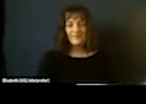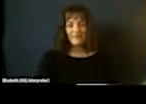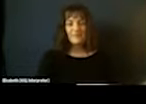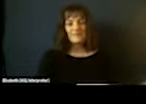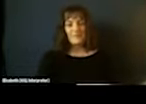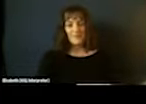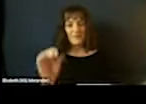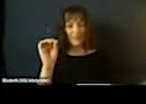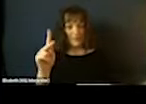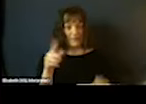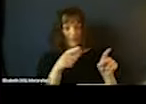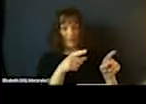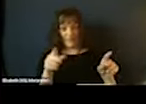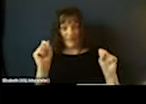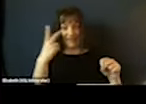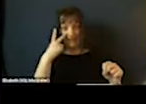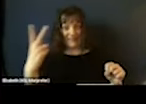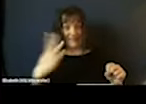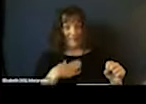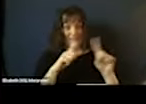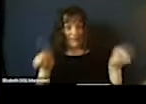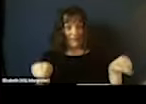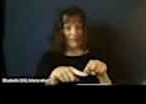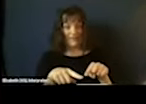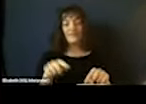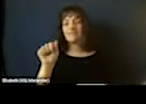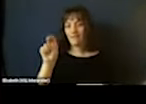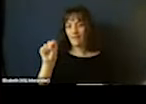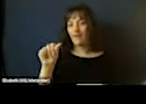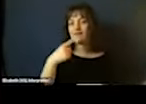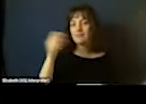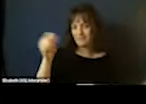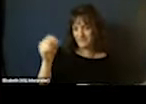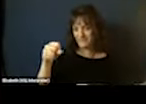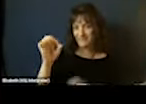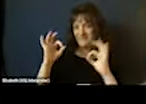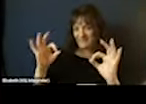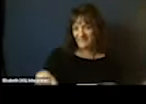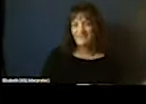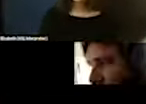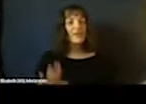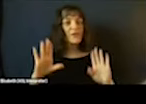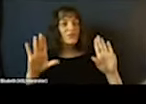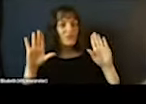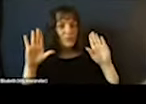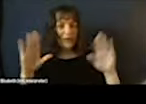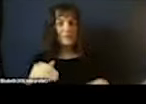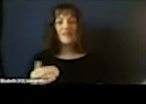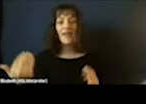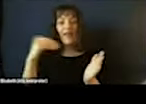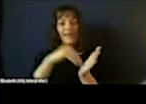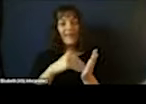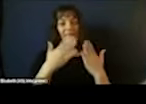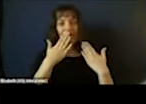Okay, is that sharing okay with everybody? Yes, that looks great. Fantastic. Okay, so once again, thank you so much